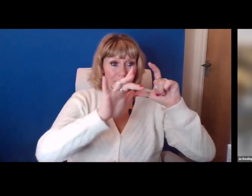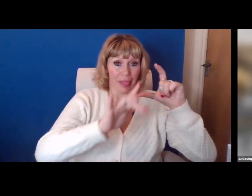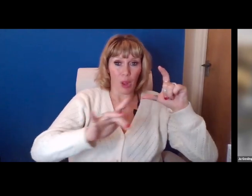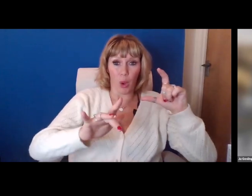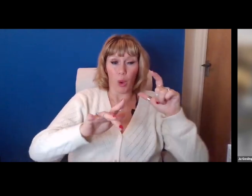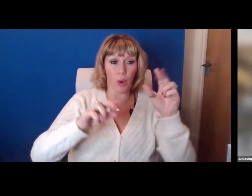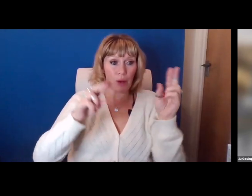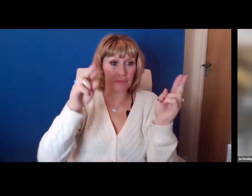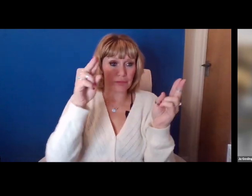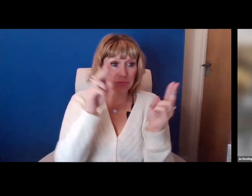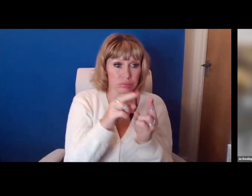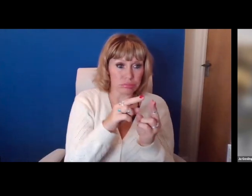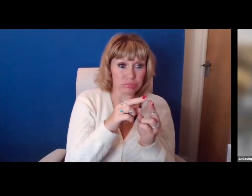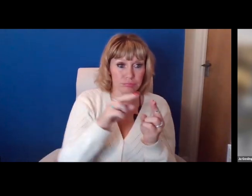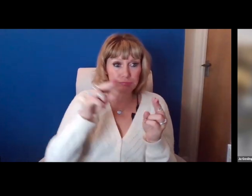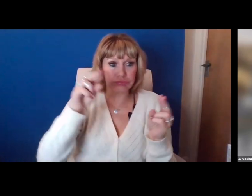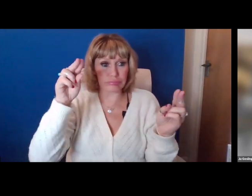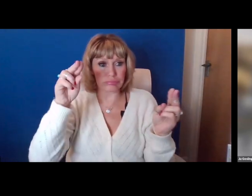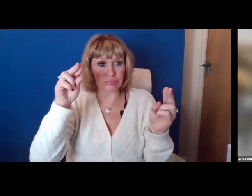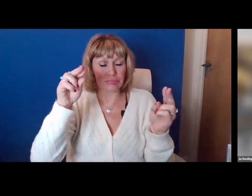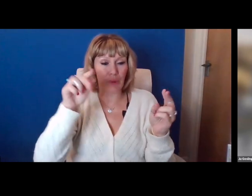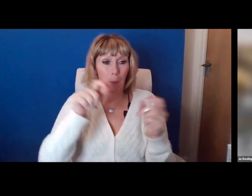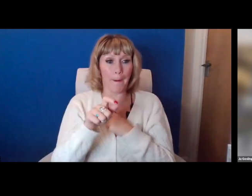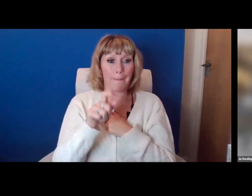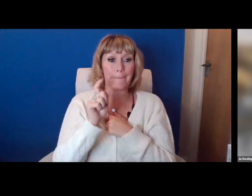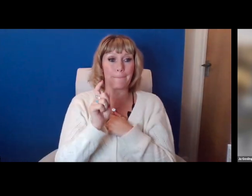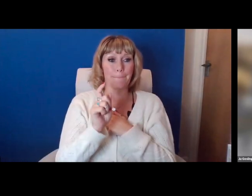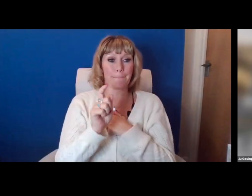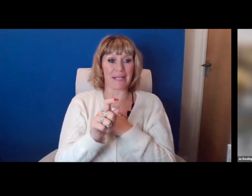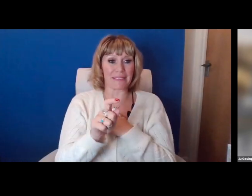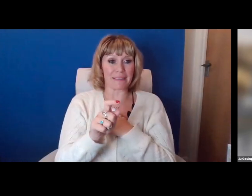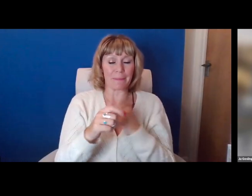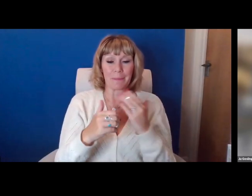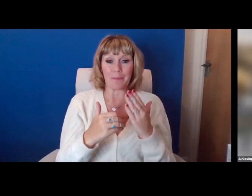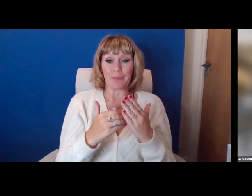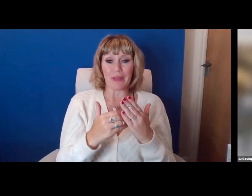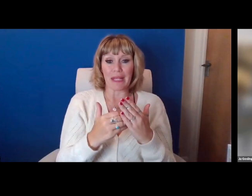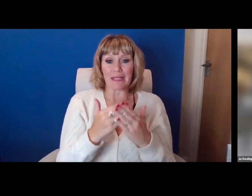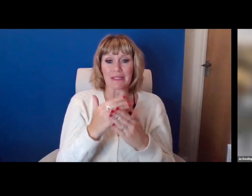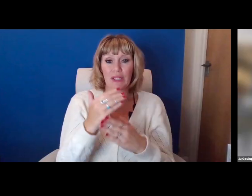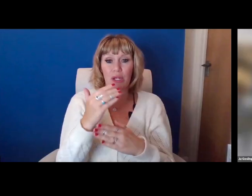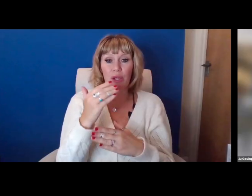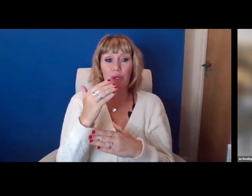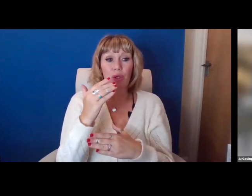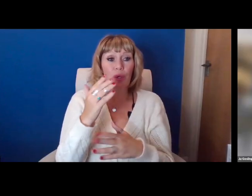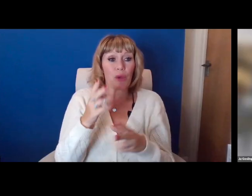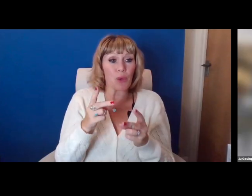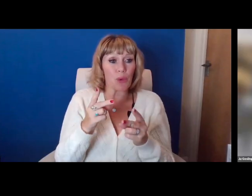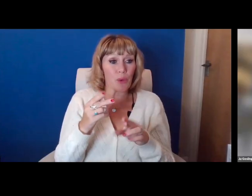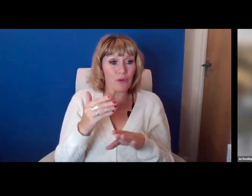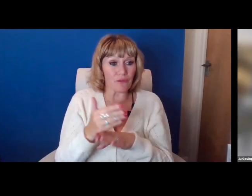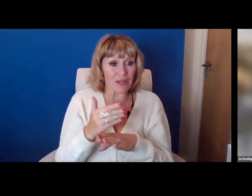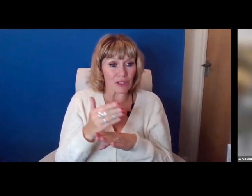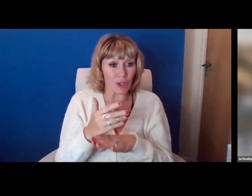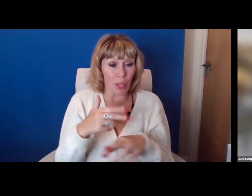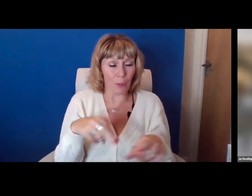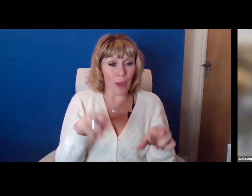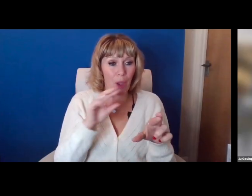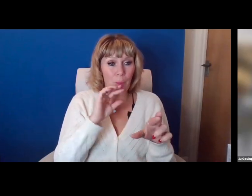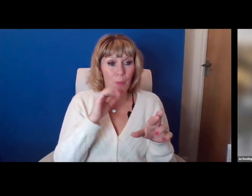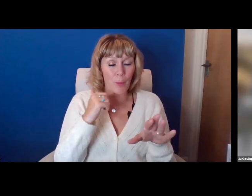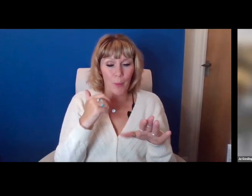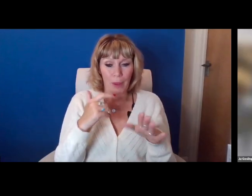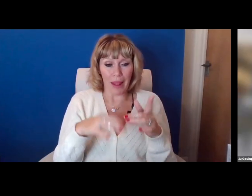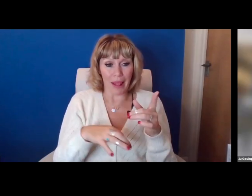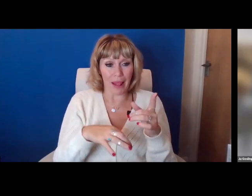and pin it as you wish. This is a new feature that we hope will increase the visibility of the interpreter during